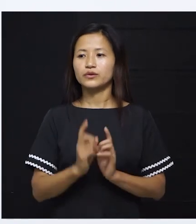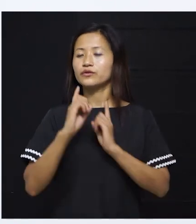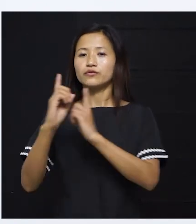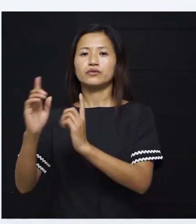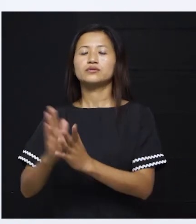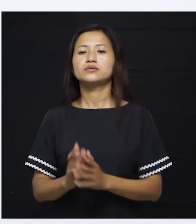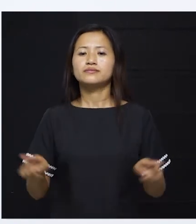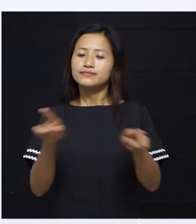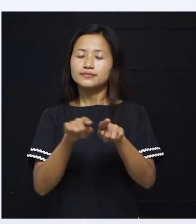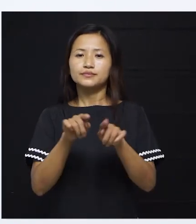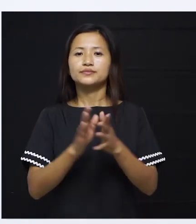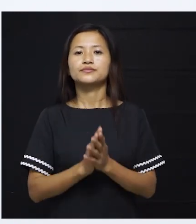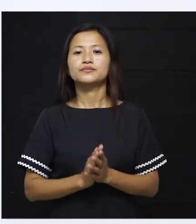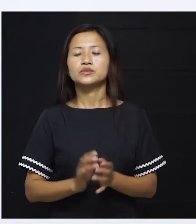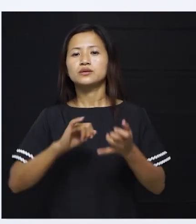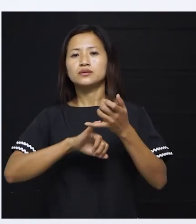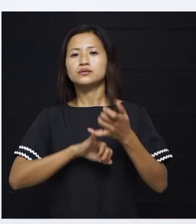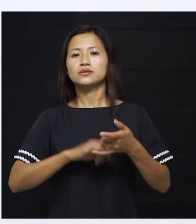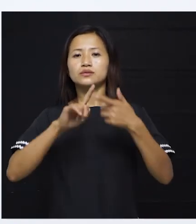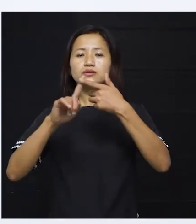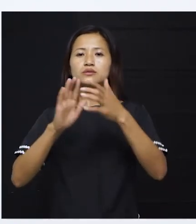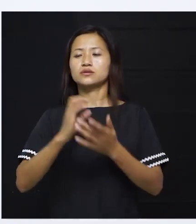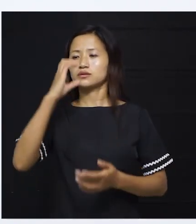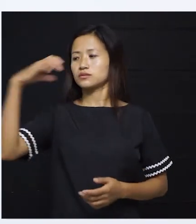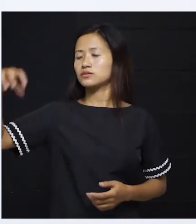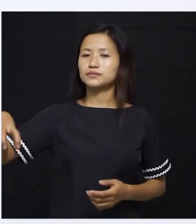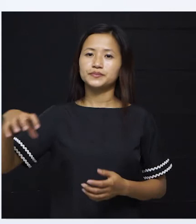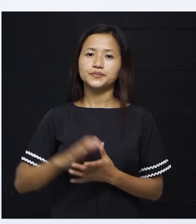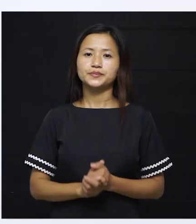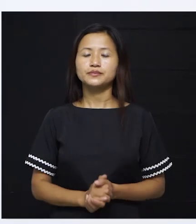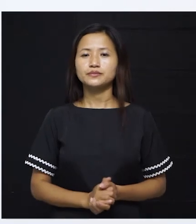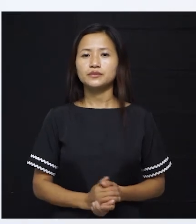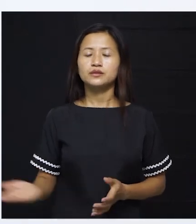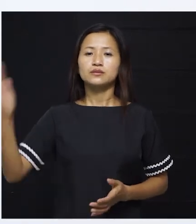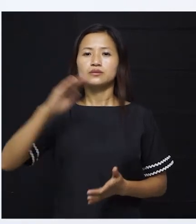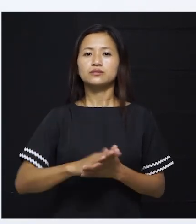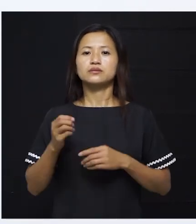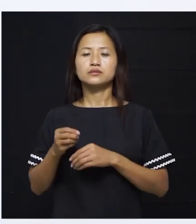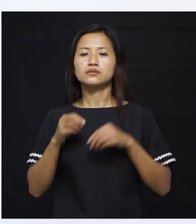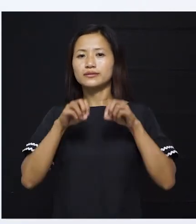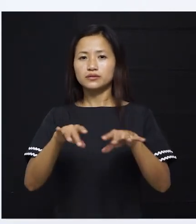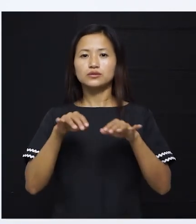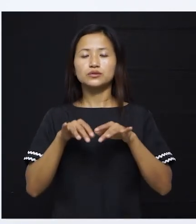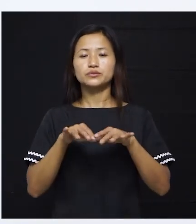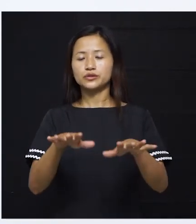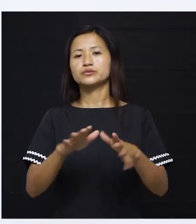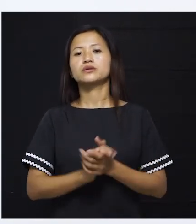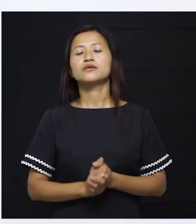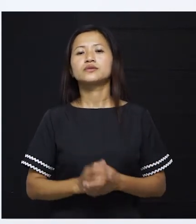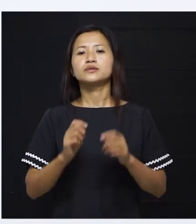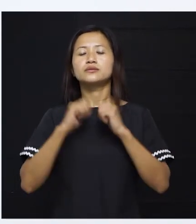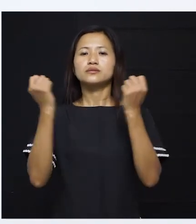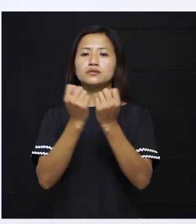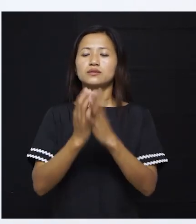is quite similar to the Southeastern Asian countries, all right? Then coming to the distribution of tribes, the tribes